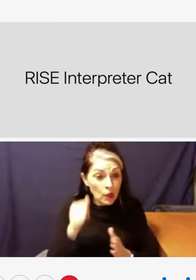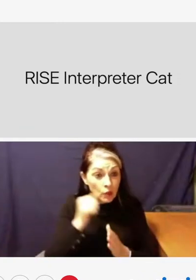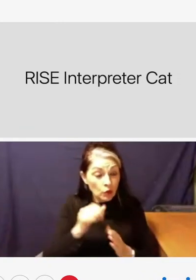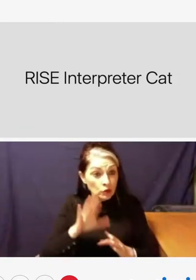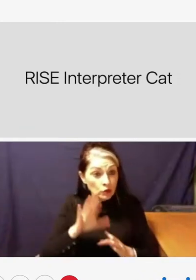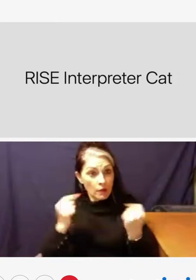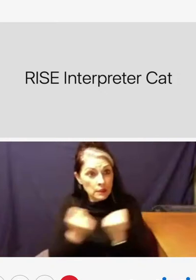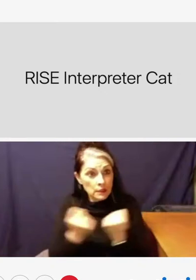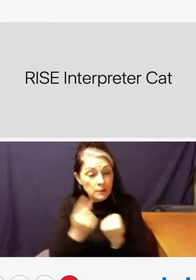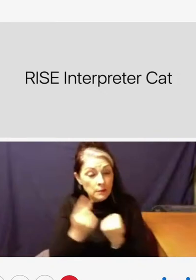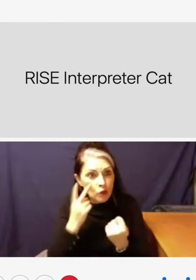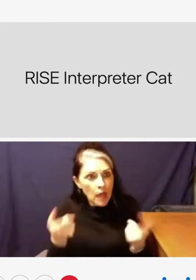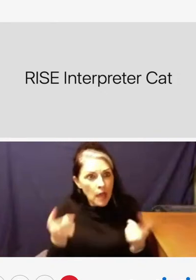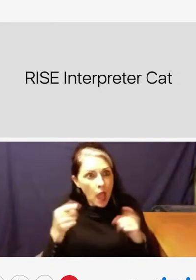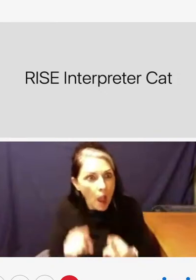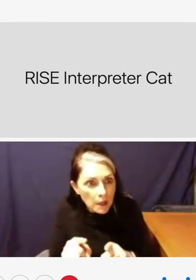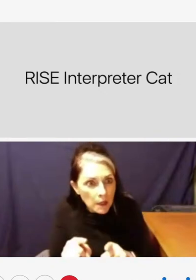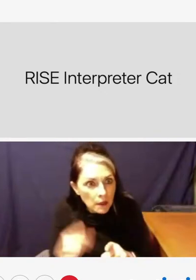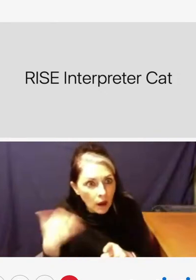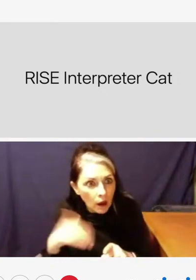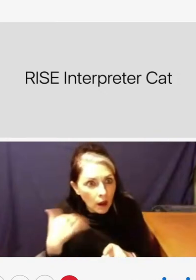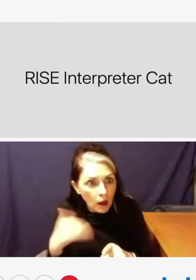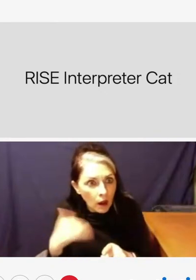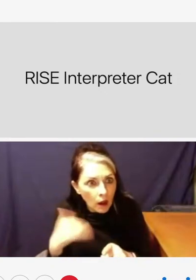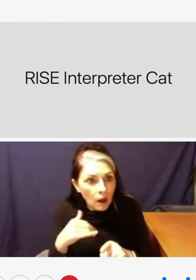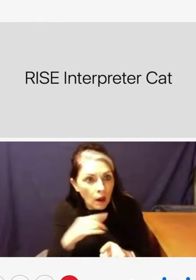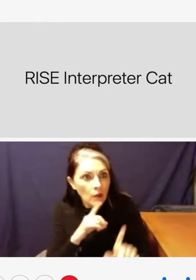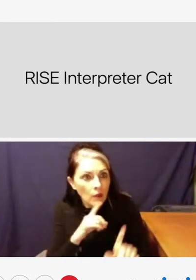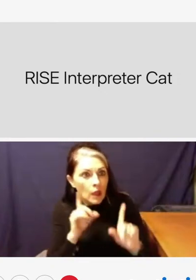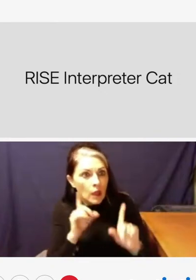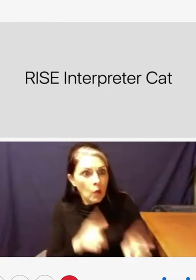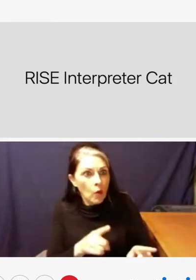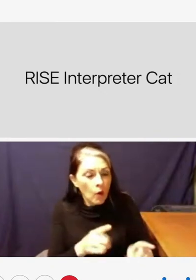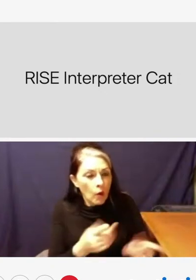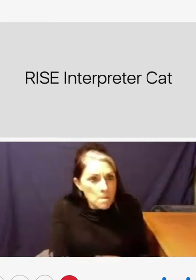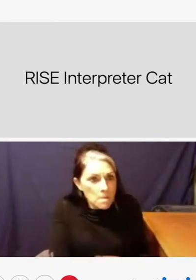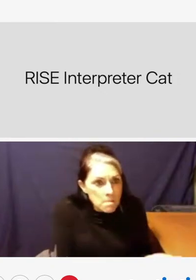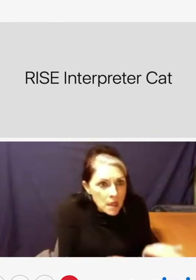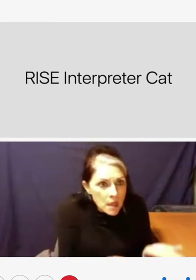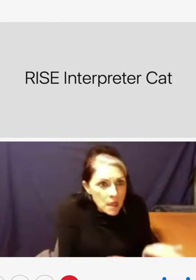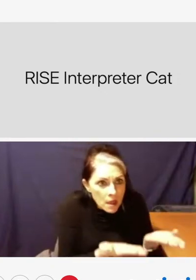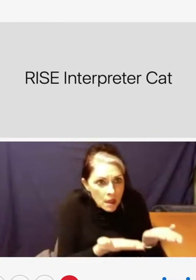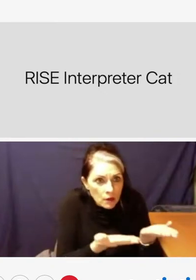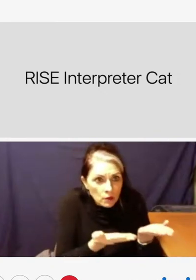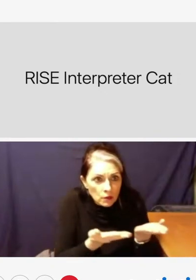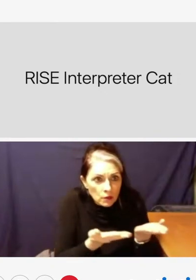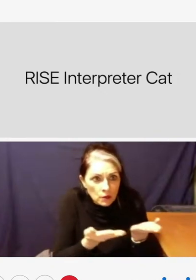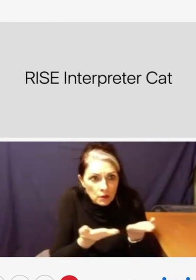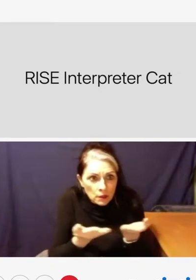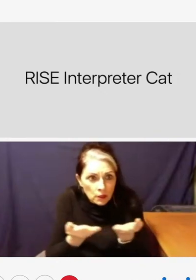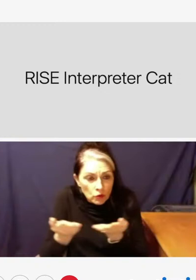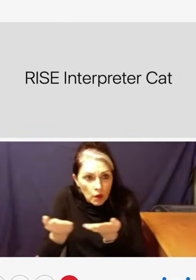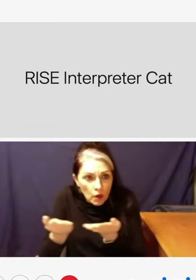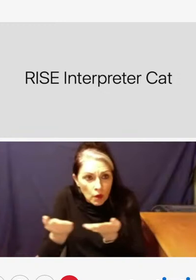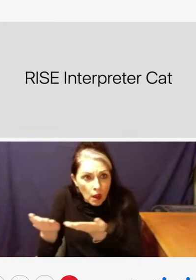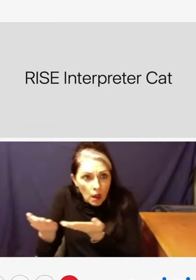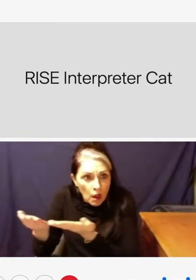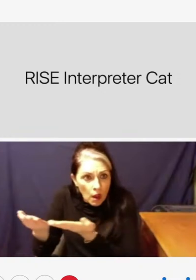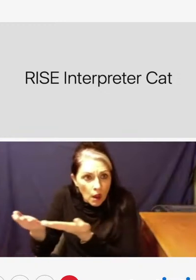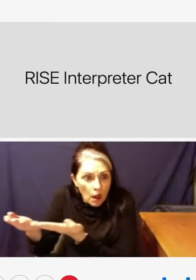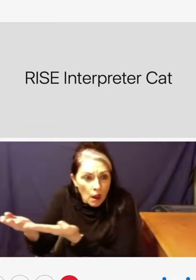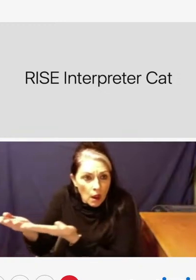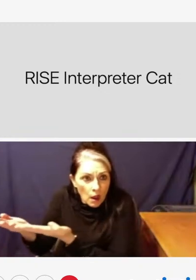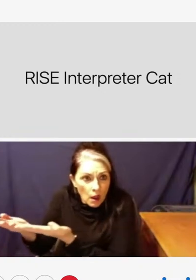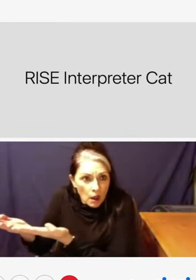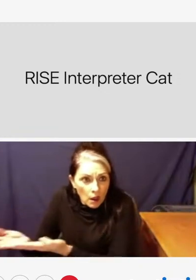and they went and got her in the street and they lift they all banded together and they lifted her and carried her back to the